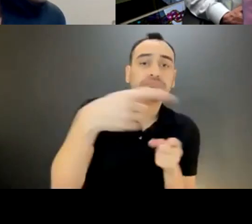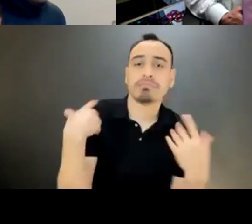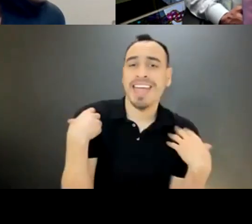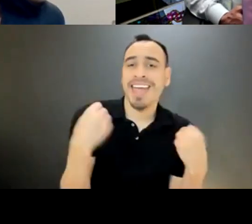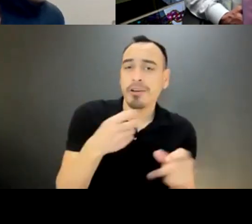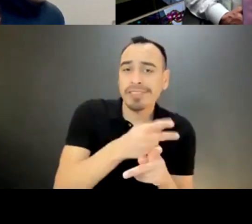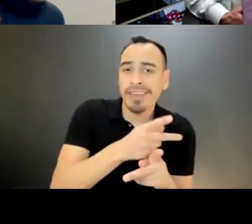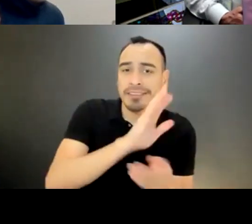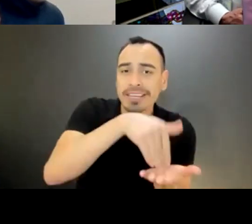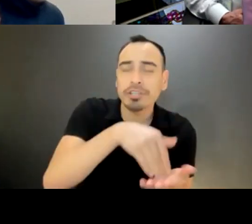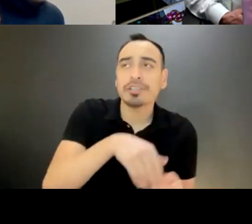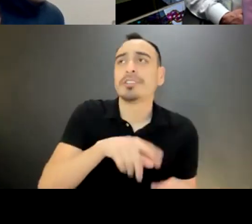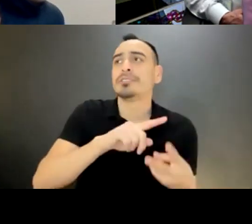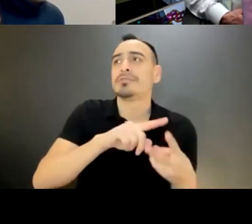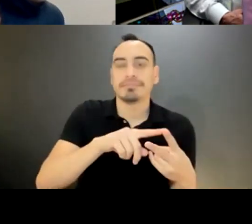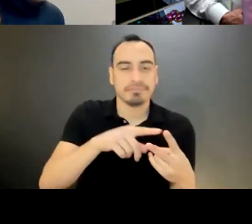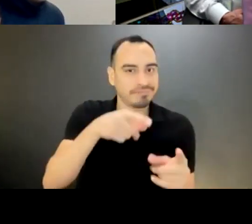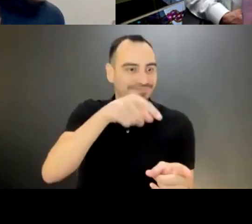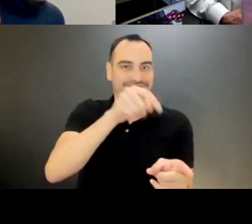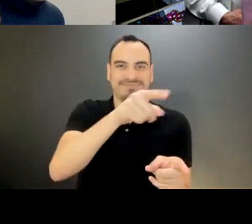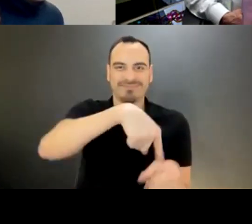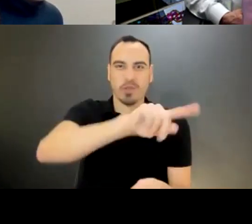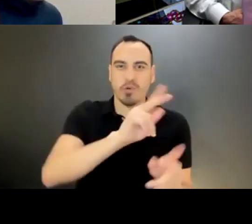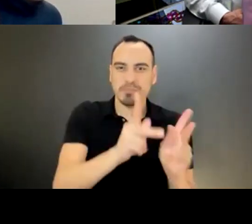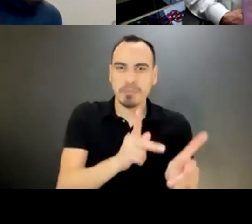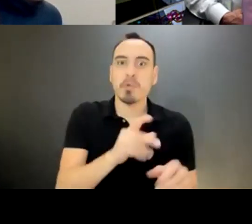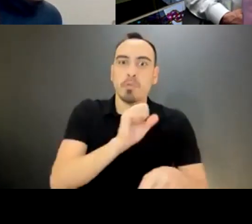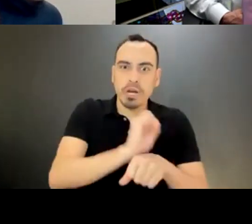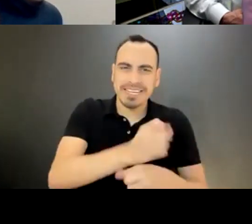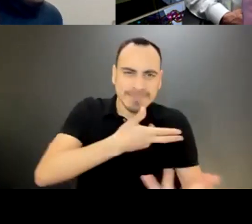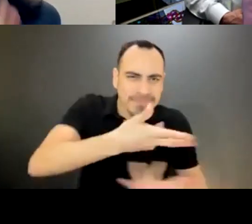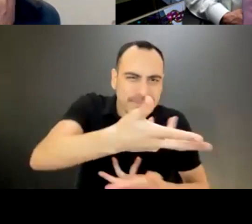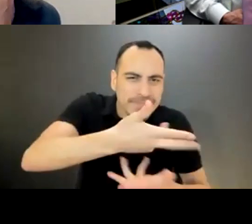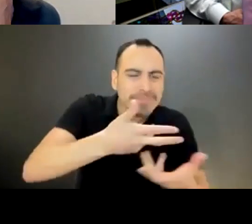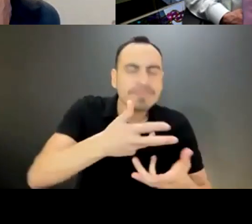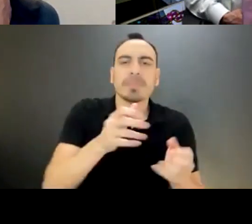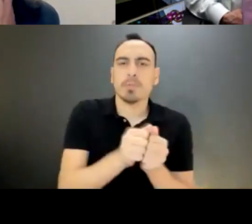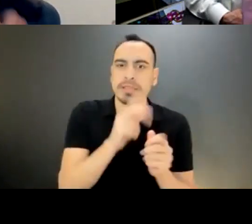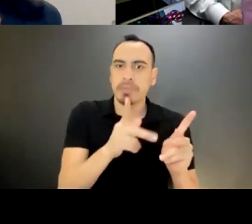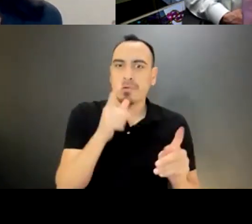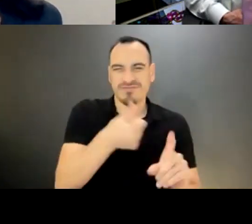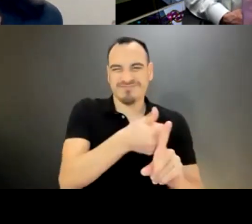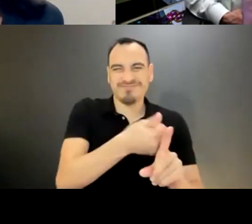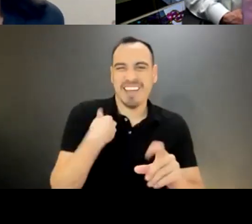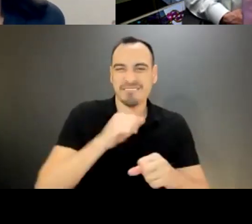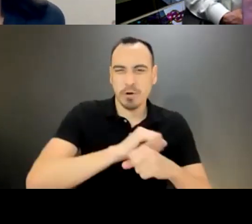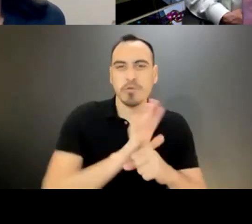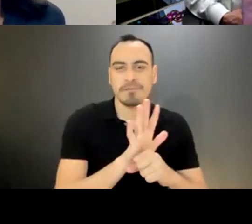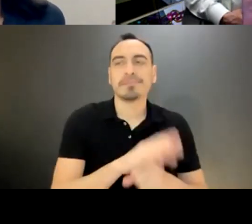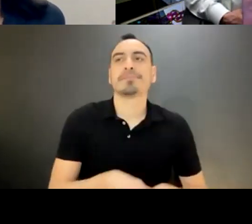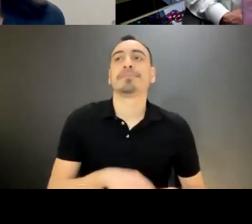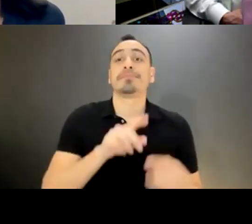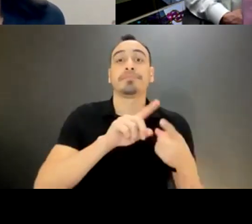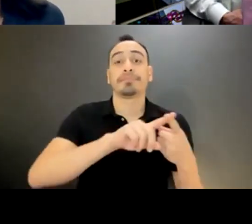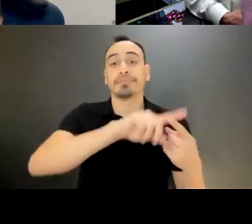with people who are sick, who have been admitted with COVID-19. And then after